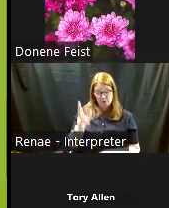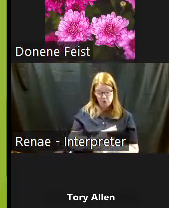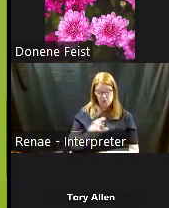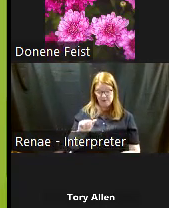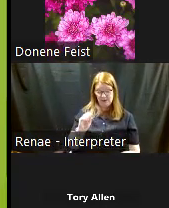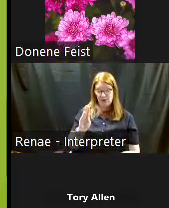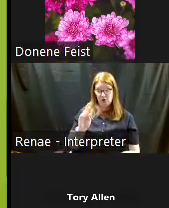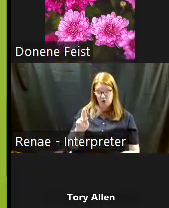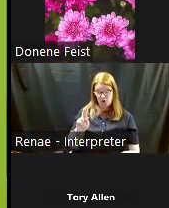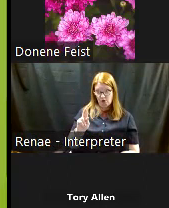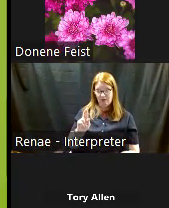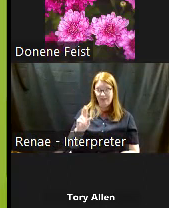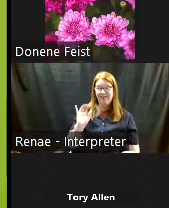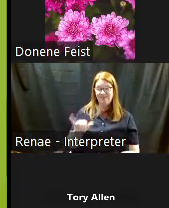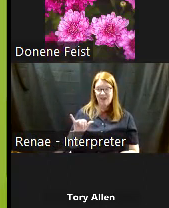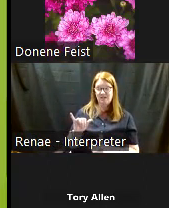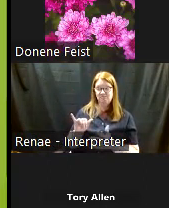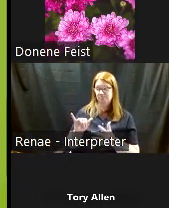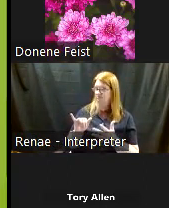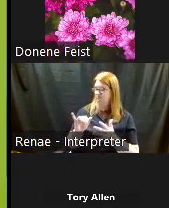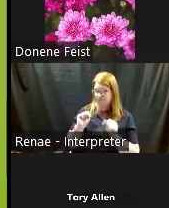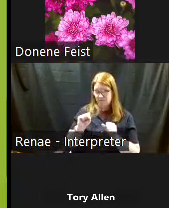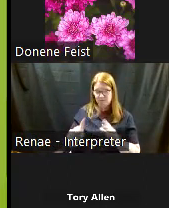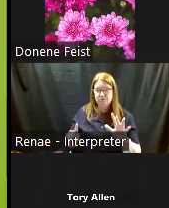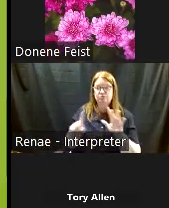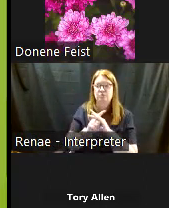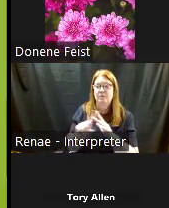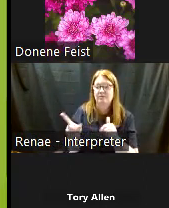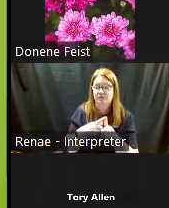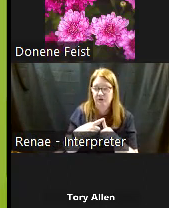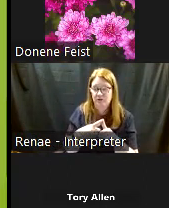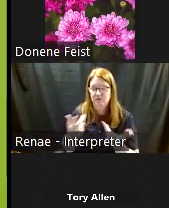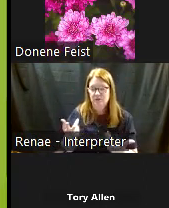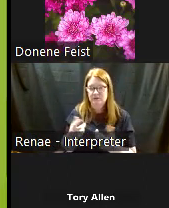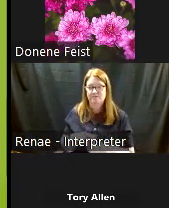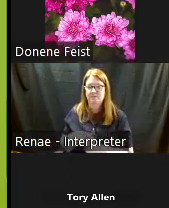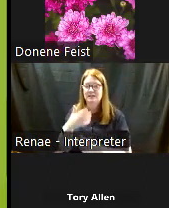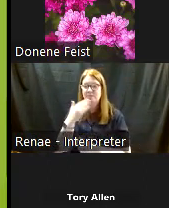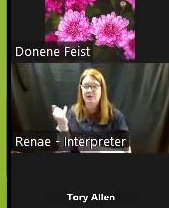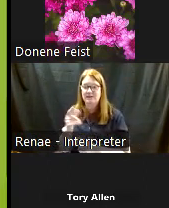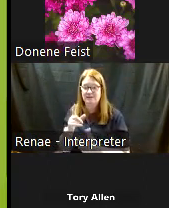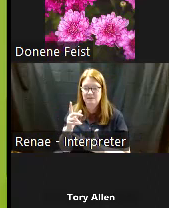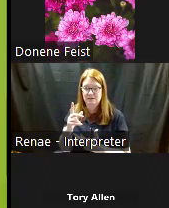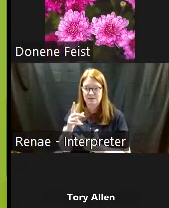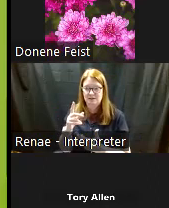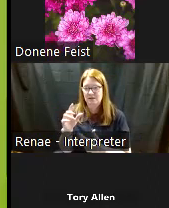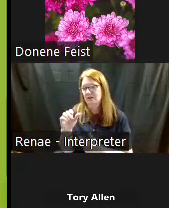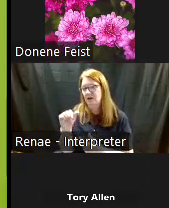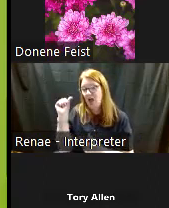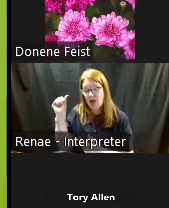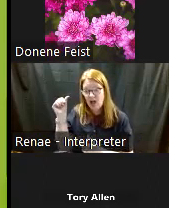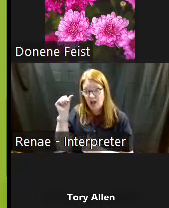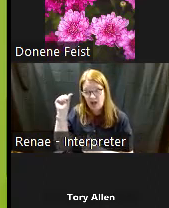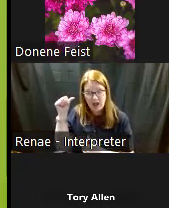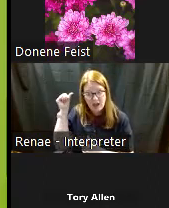different uses. It's gold standard for diagnosing and confirming what we call auditory neuropathy